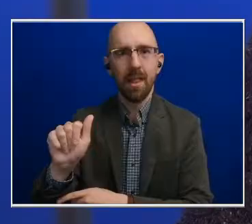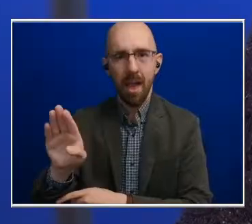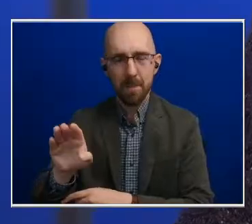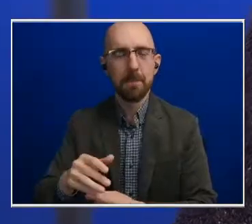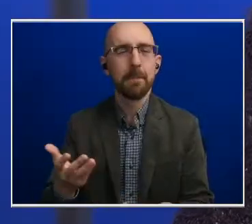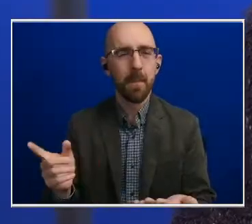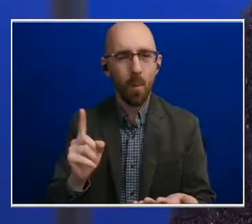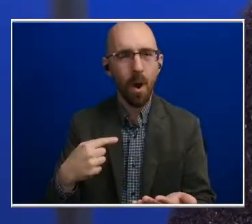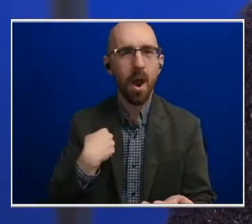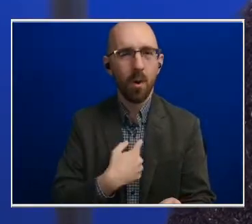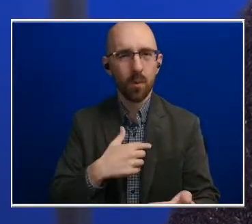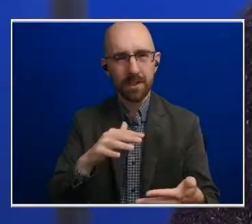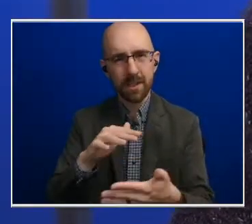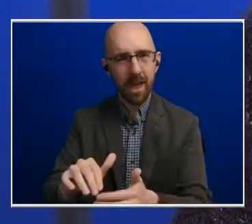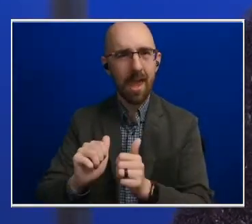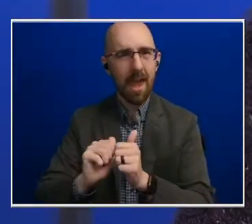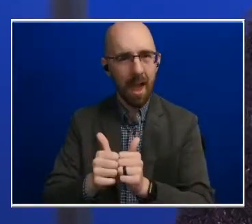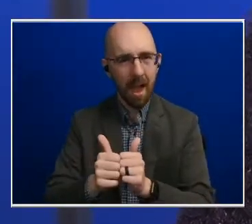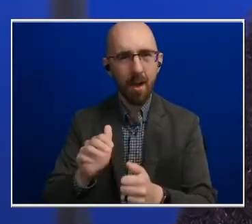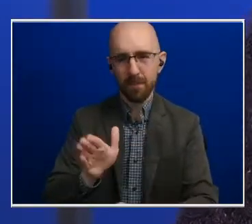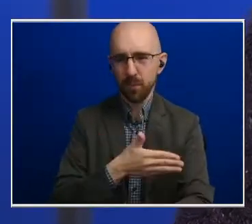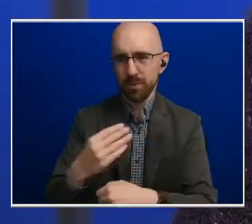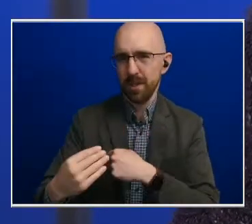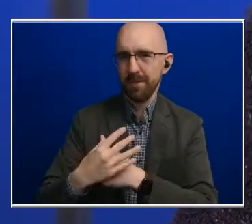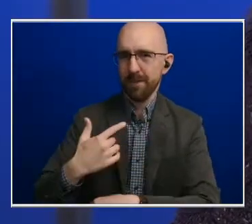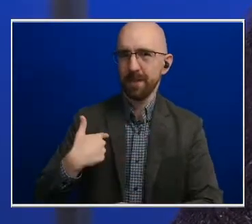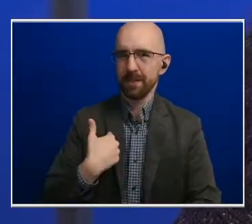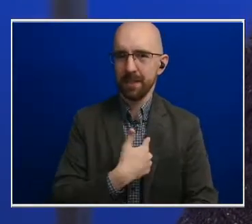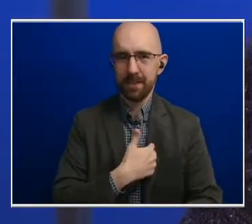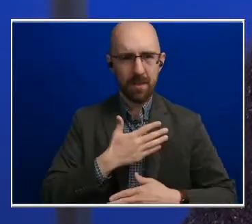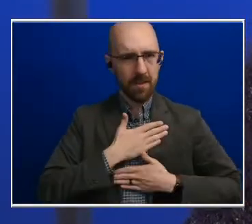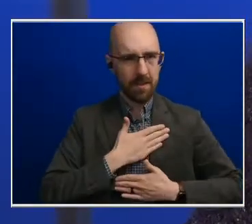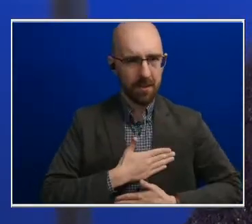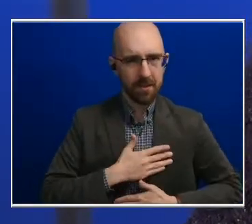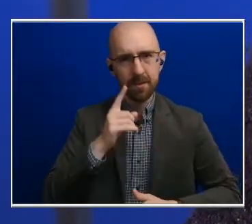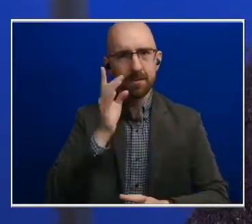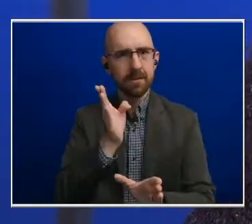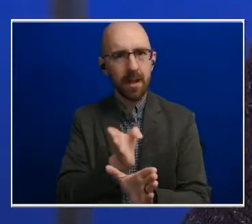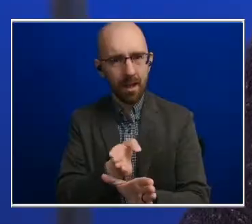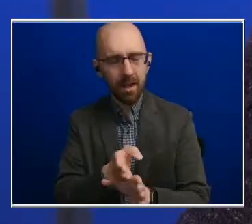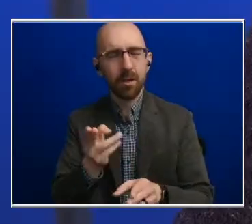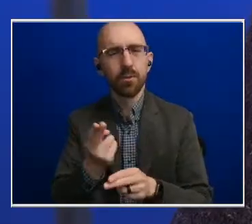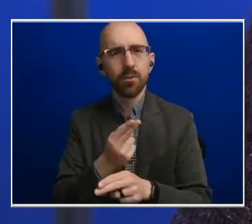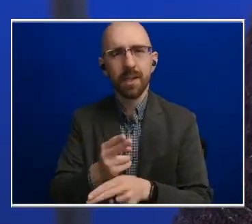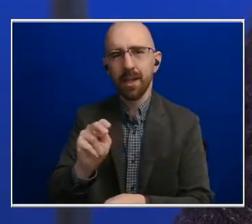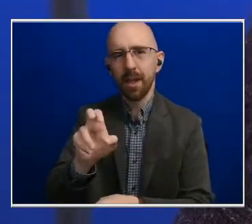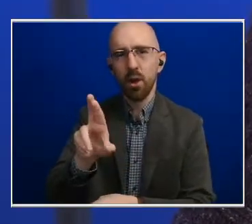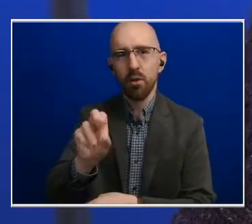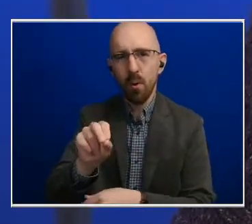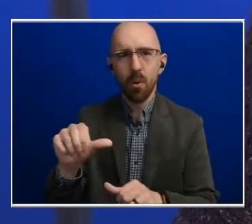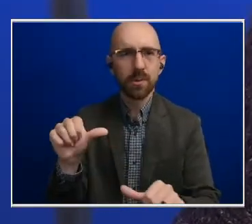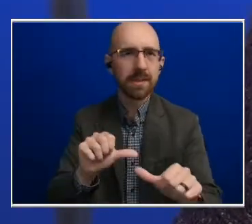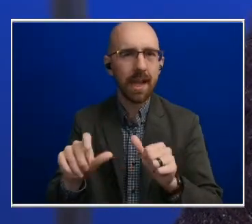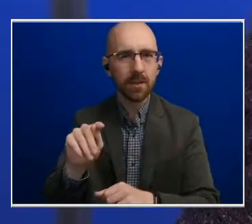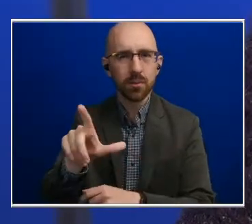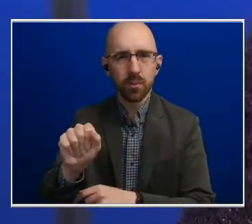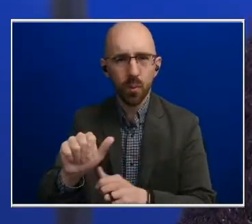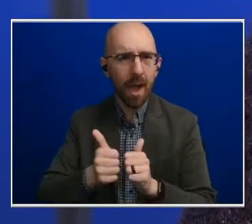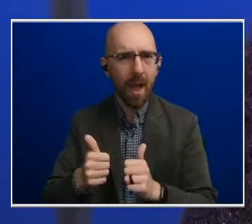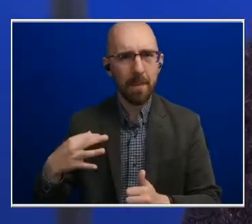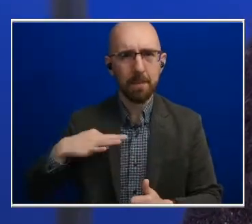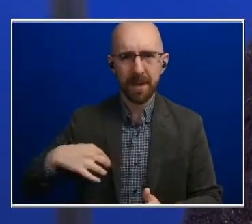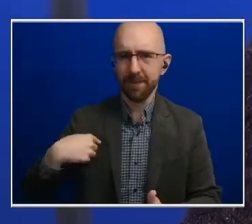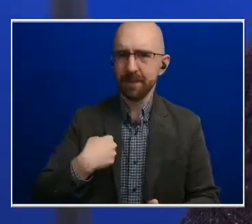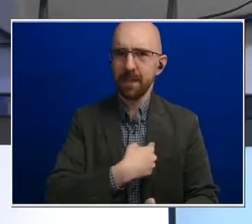studying how music affects us physiologically, psychologically, using neuroscience tools, and how that can benefit us for health and